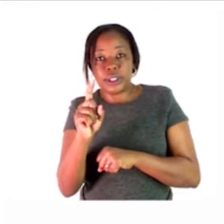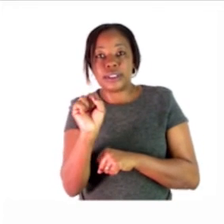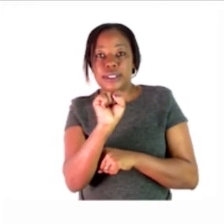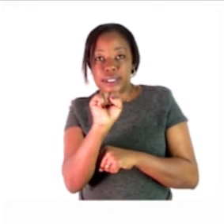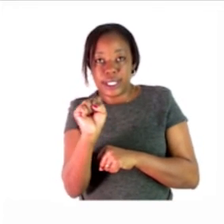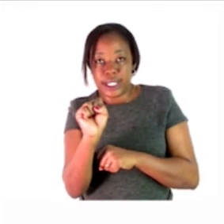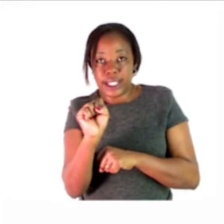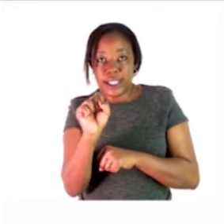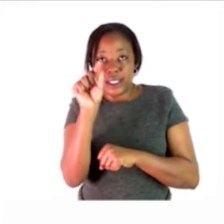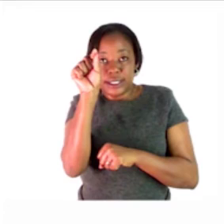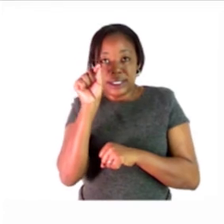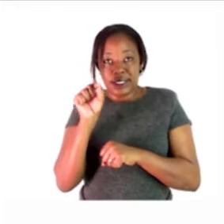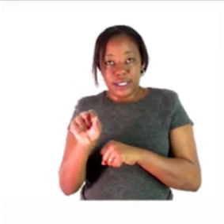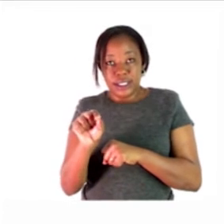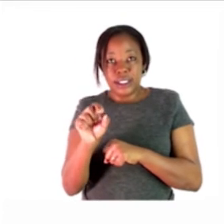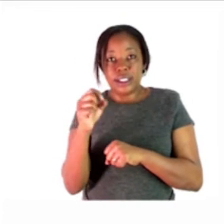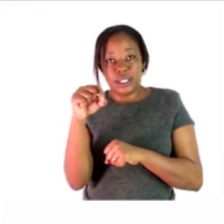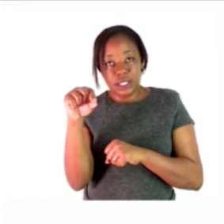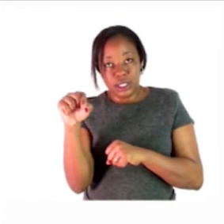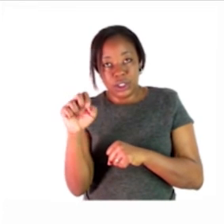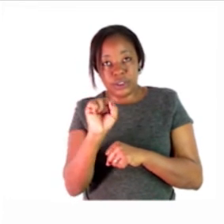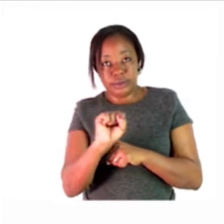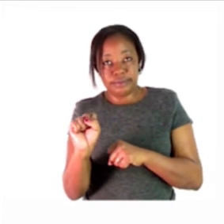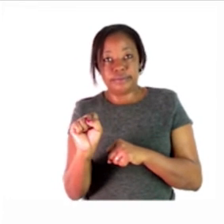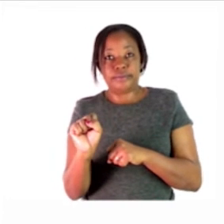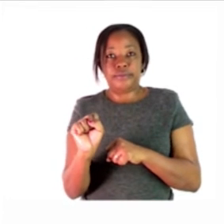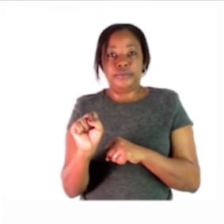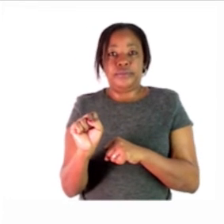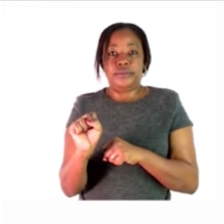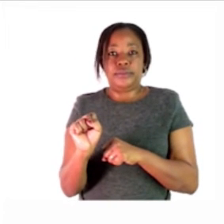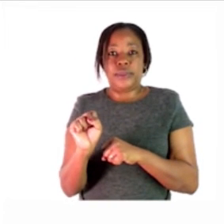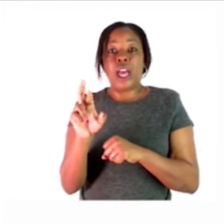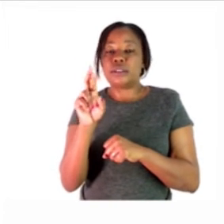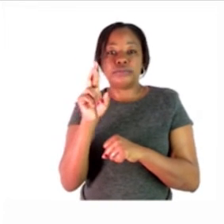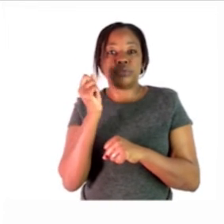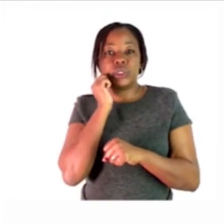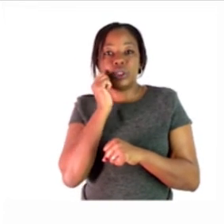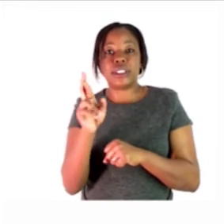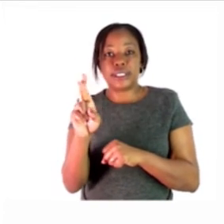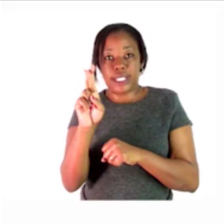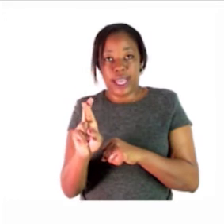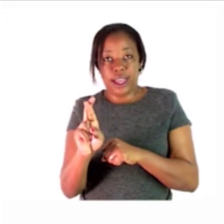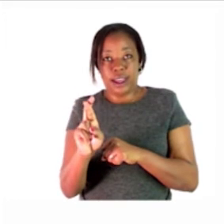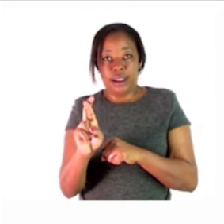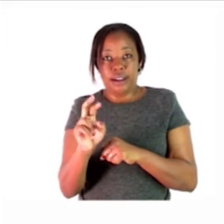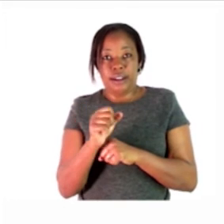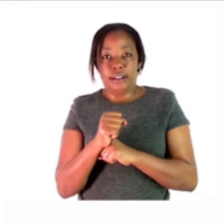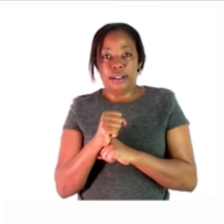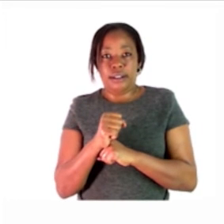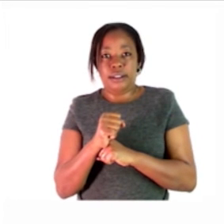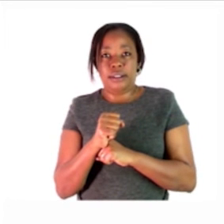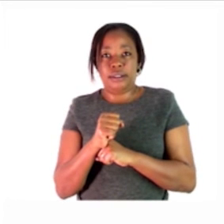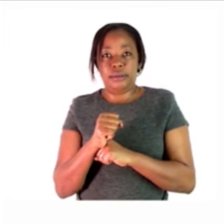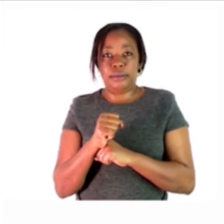side. I think that one is the one which is on the R. Now when I connect all these letters of alphabet,